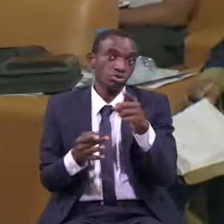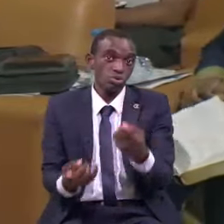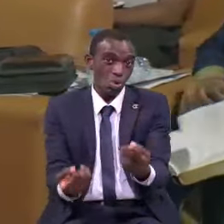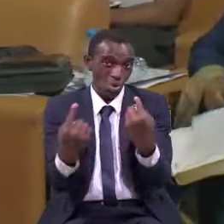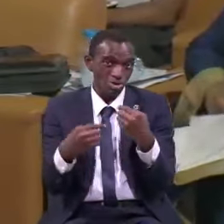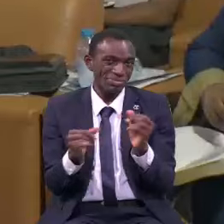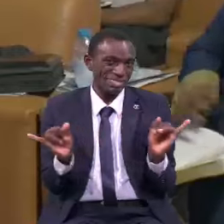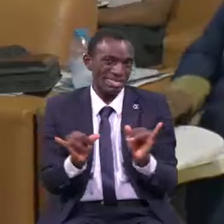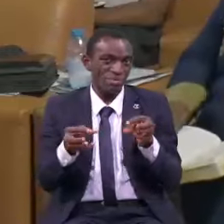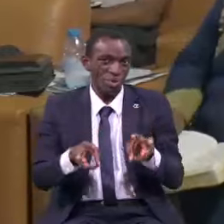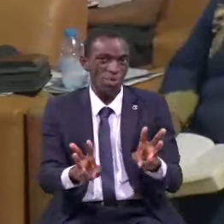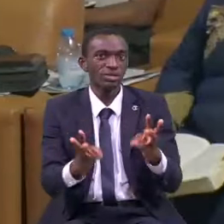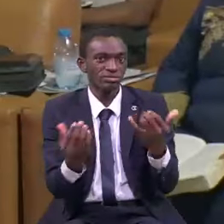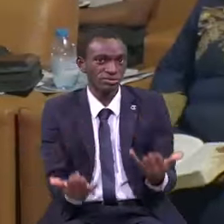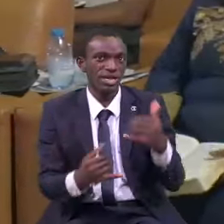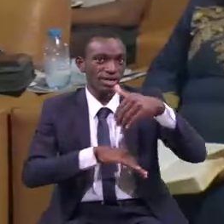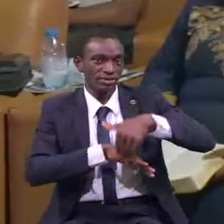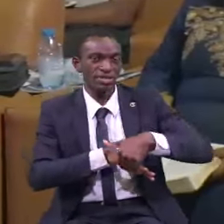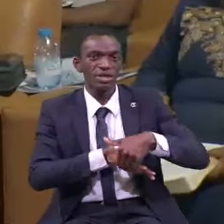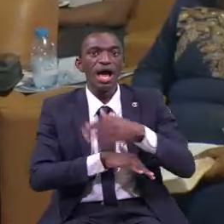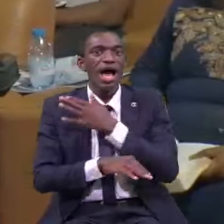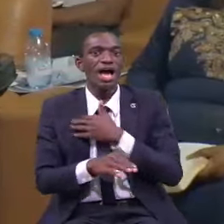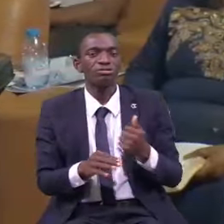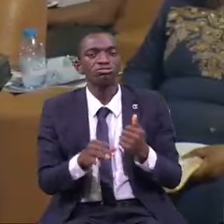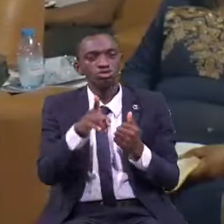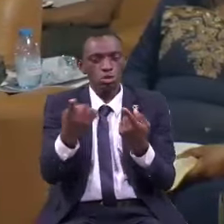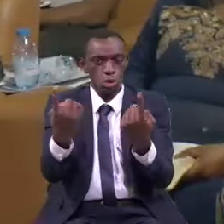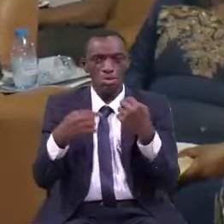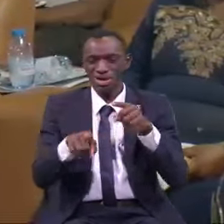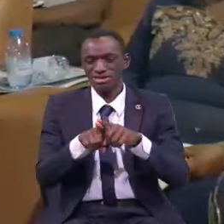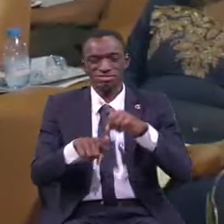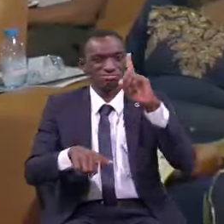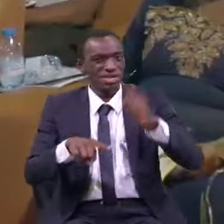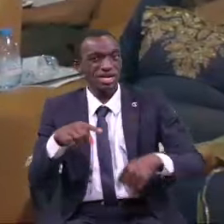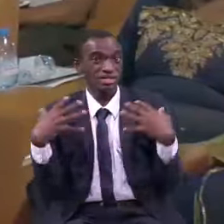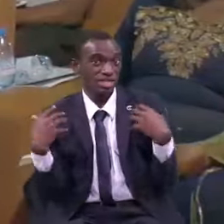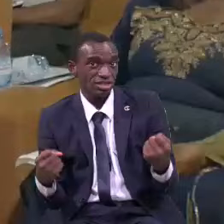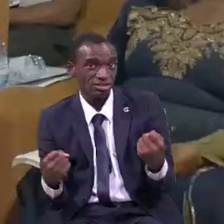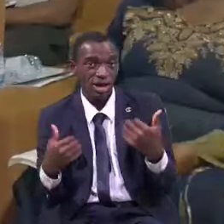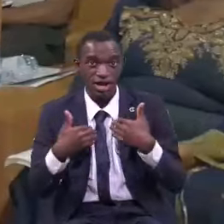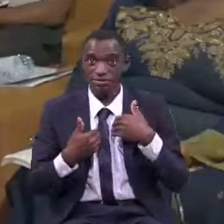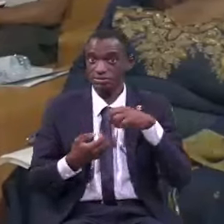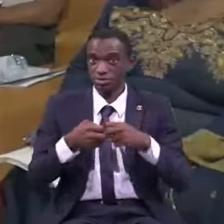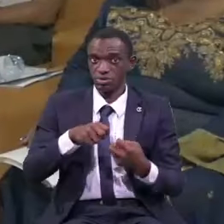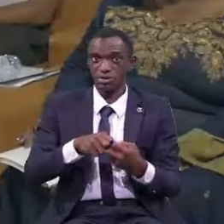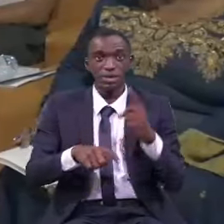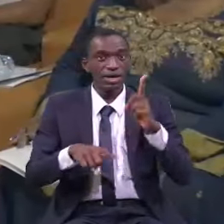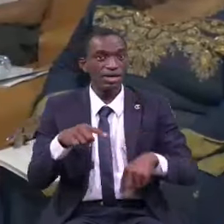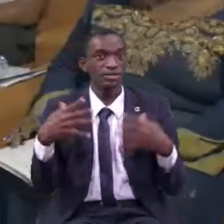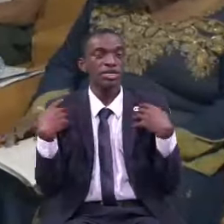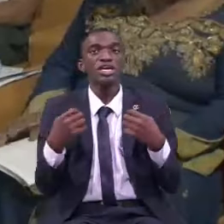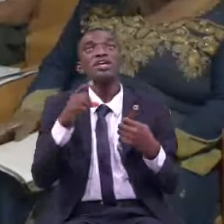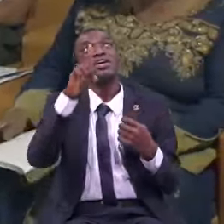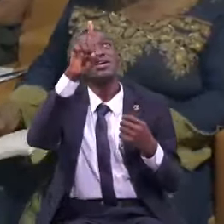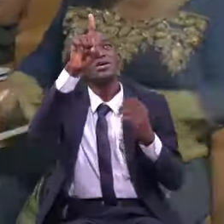tonight, as the incurable tonight, that you will do the undoable in your